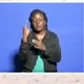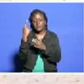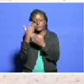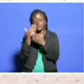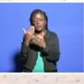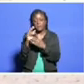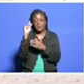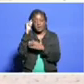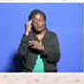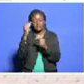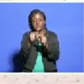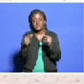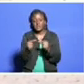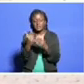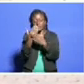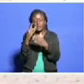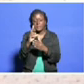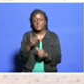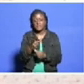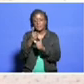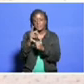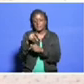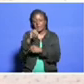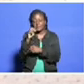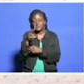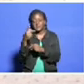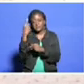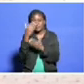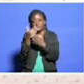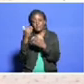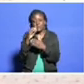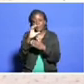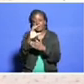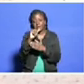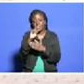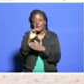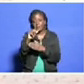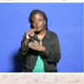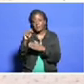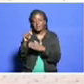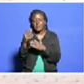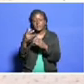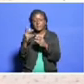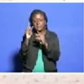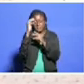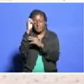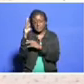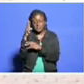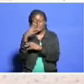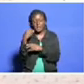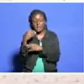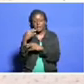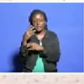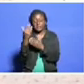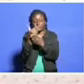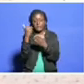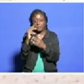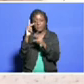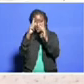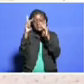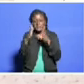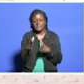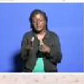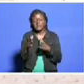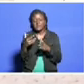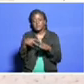Prime Minister, former Cabinet Minister, and former parliamentarian, the Honorable Adie Hanna, was laid to rest today. Adie Hanna's body